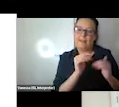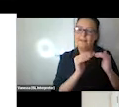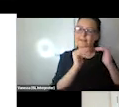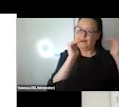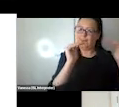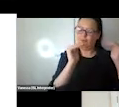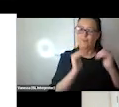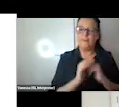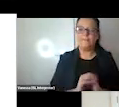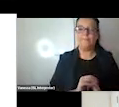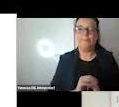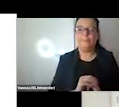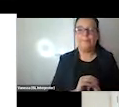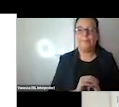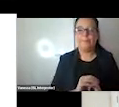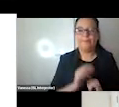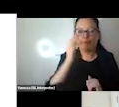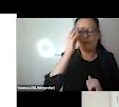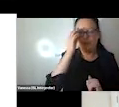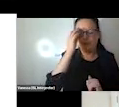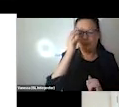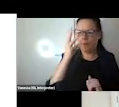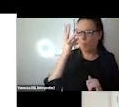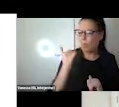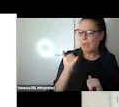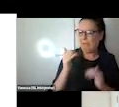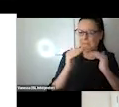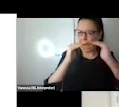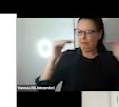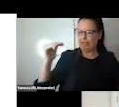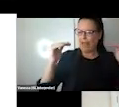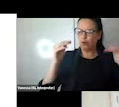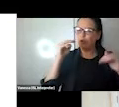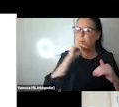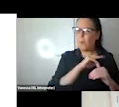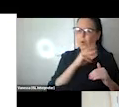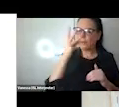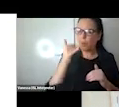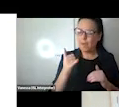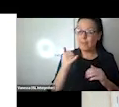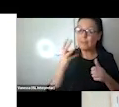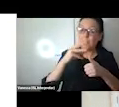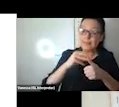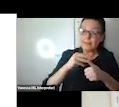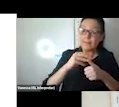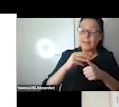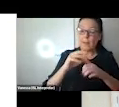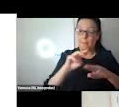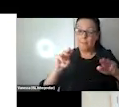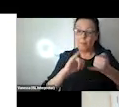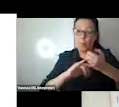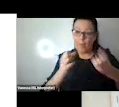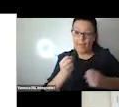So why are standards important, and particularly for persons with disabilities? They